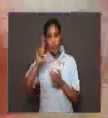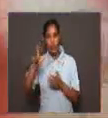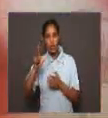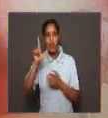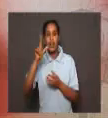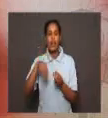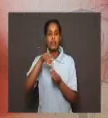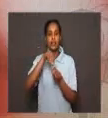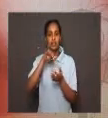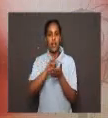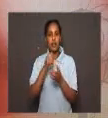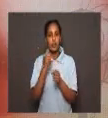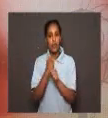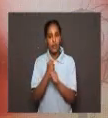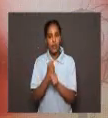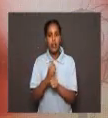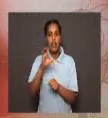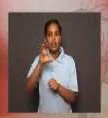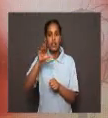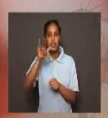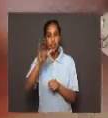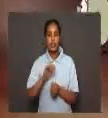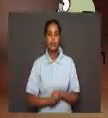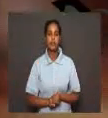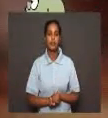lattice that make it a crystal.